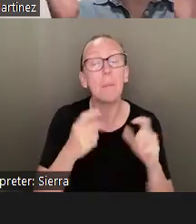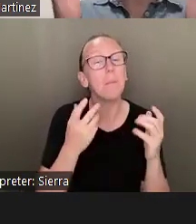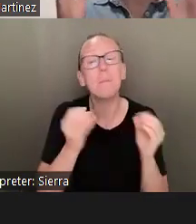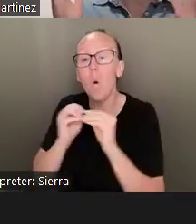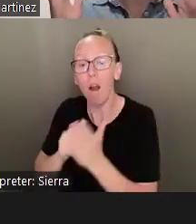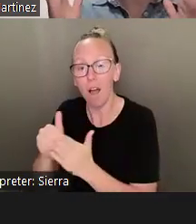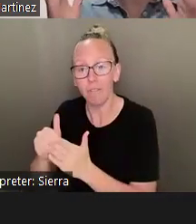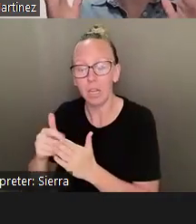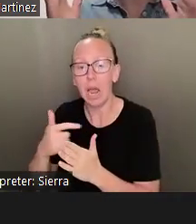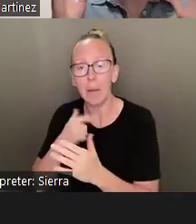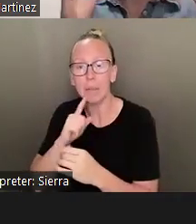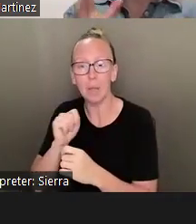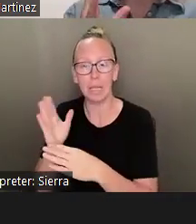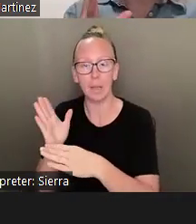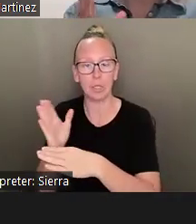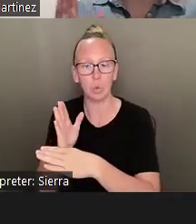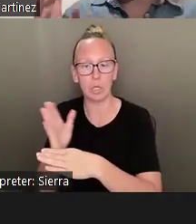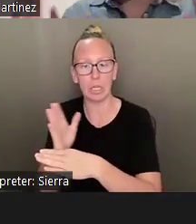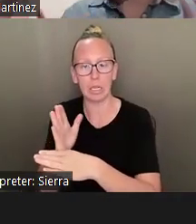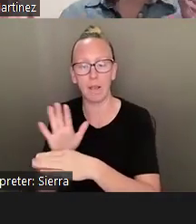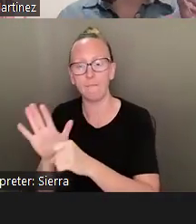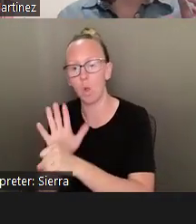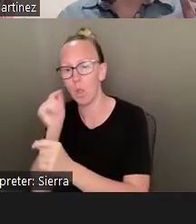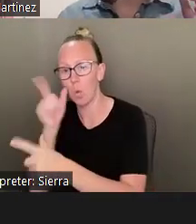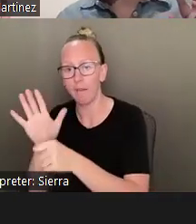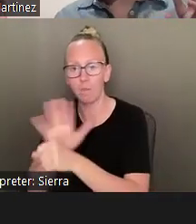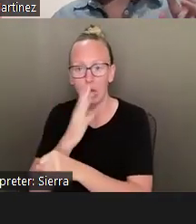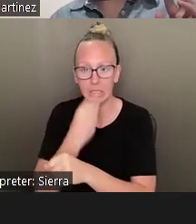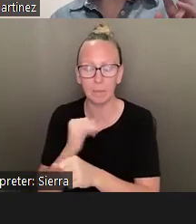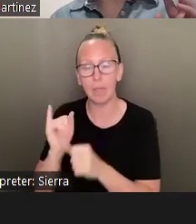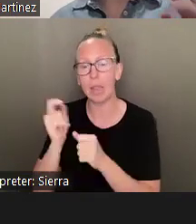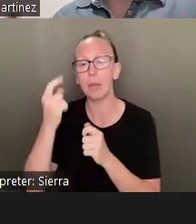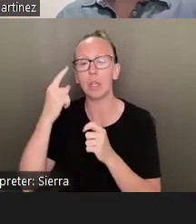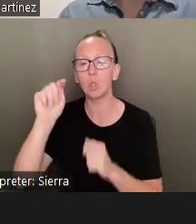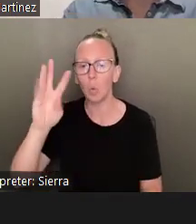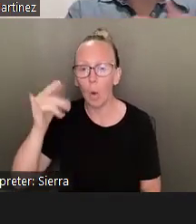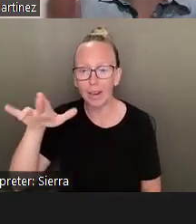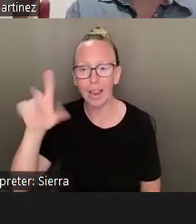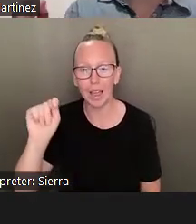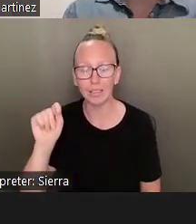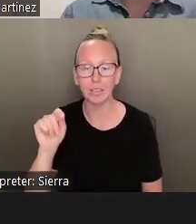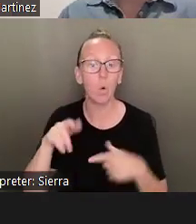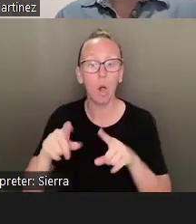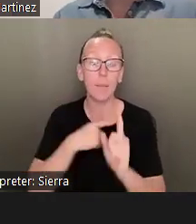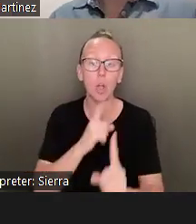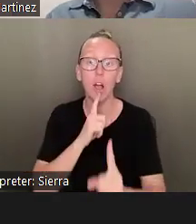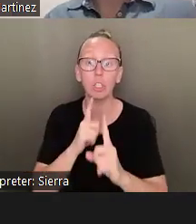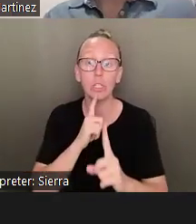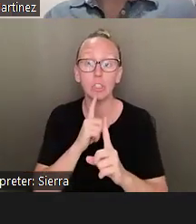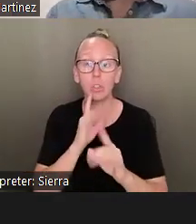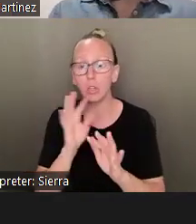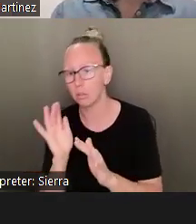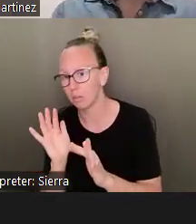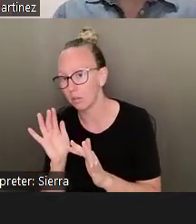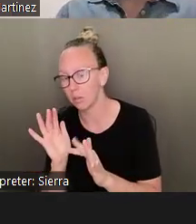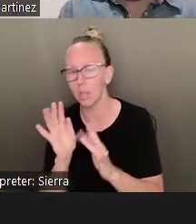actually hovering between being fully awake and fully asleep. And this can happen when I'm in conversation. This can happen when I'm sitting